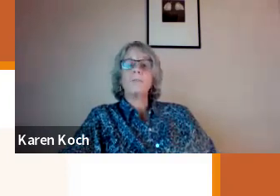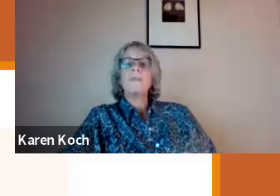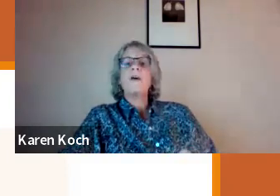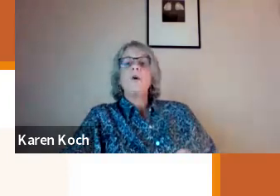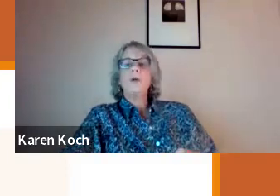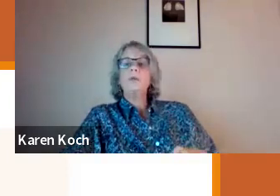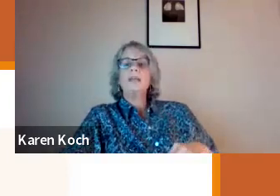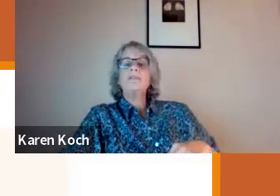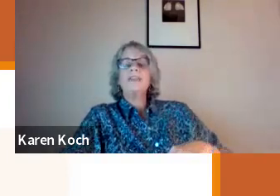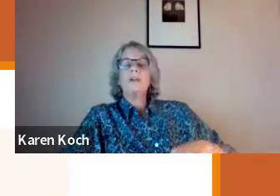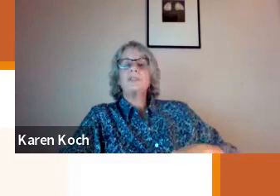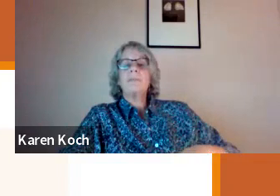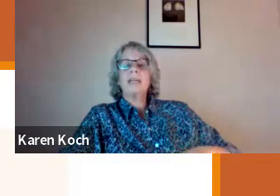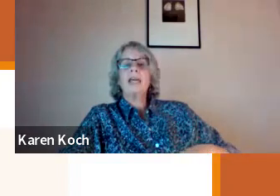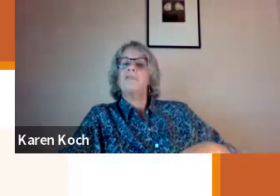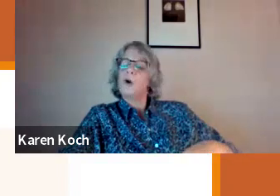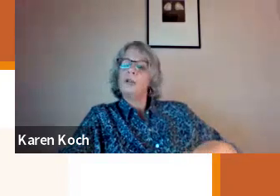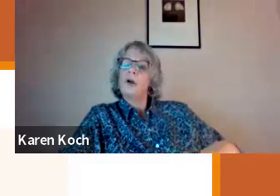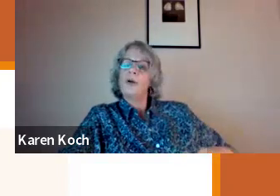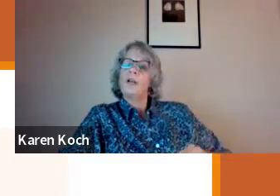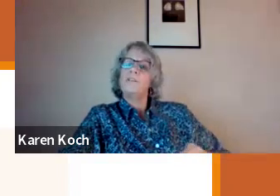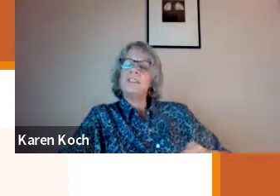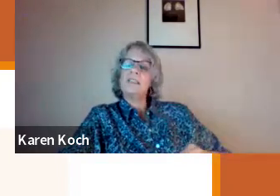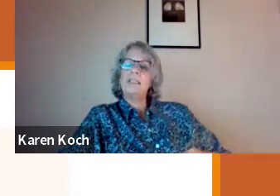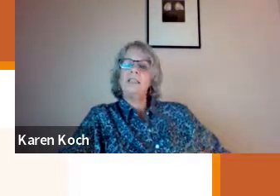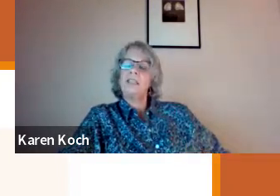guardianship. We believed that there was Medicaid